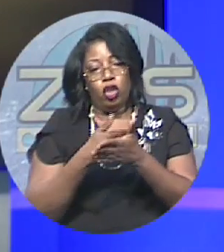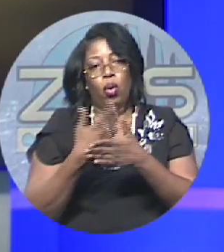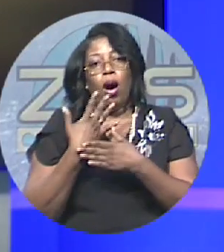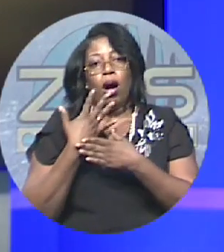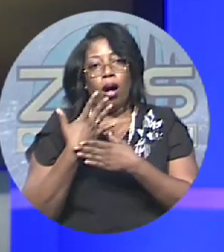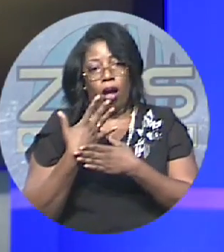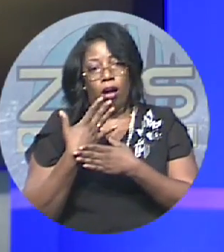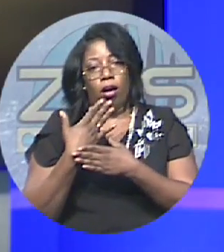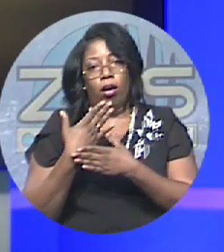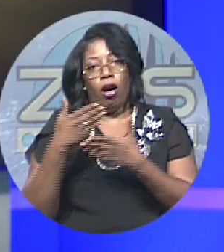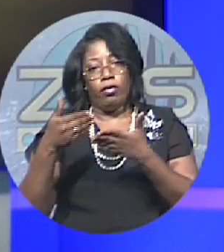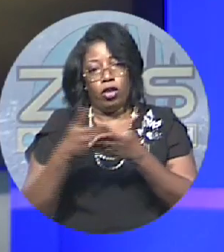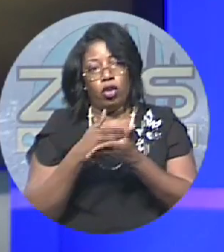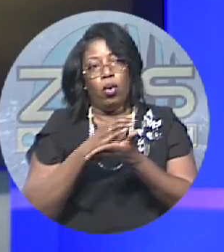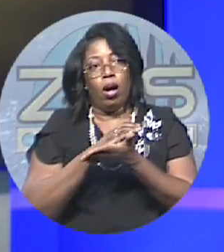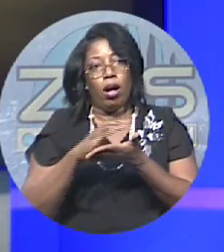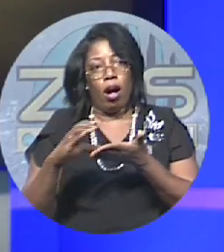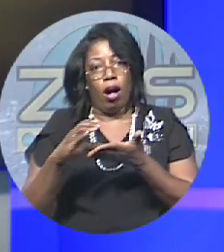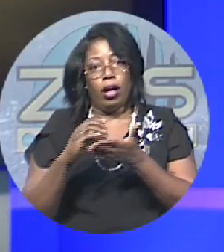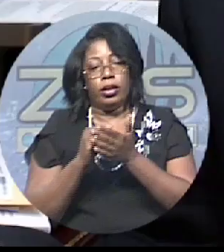the voters' cards. It's purple.